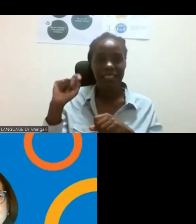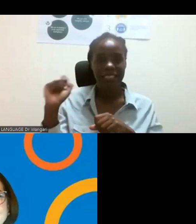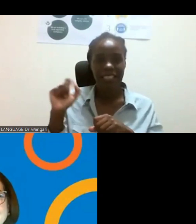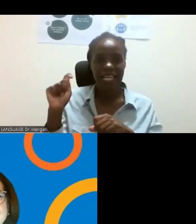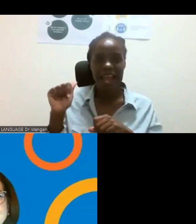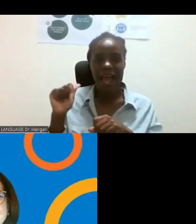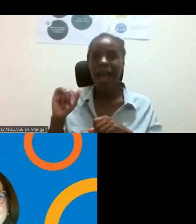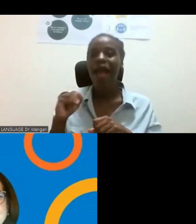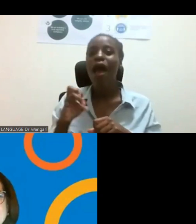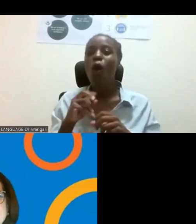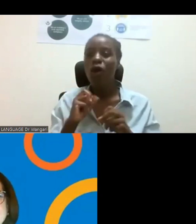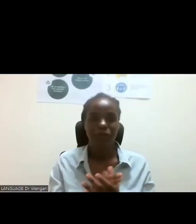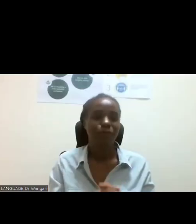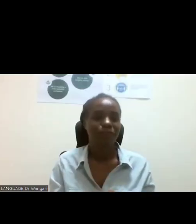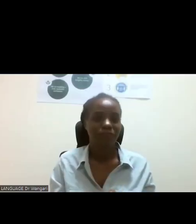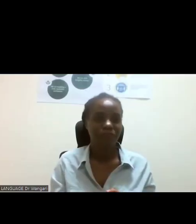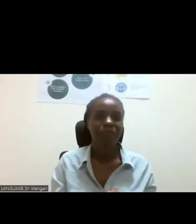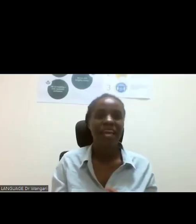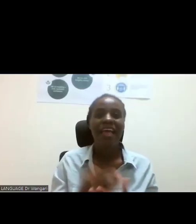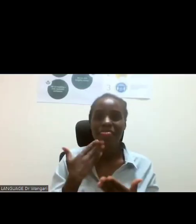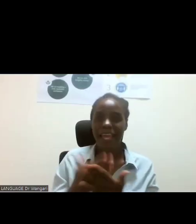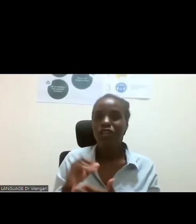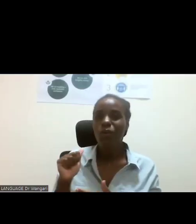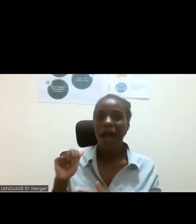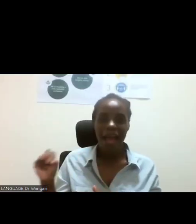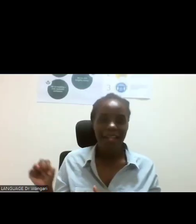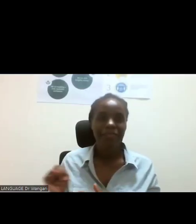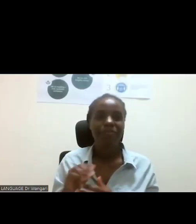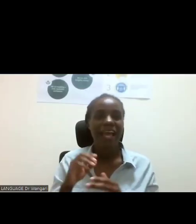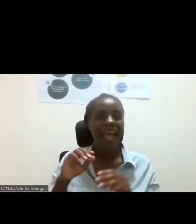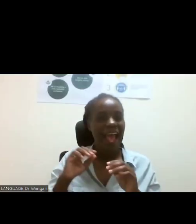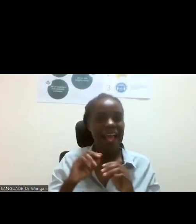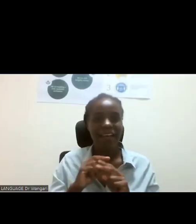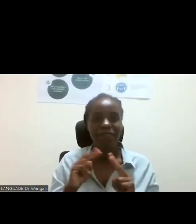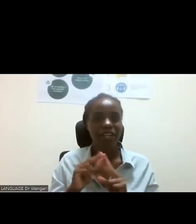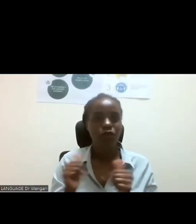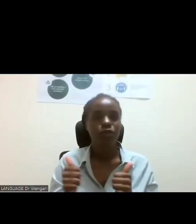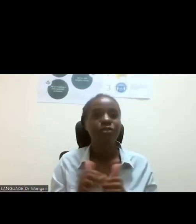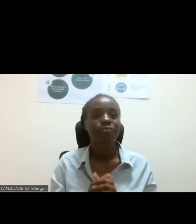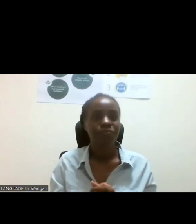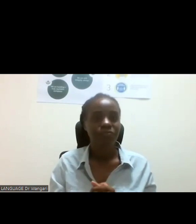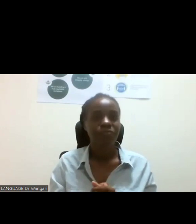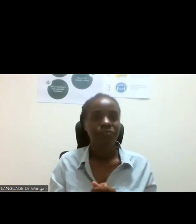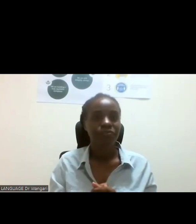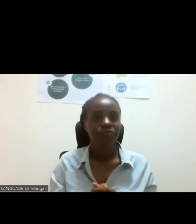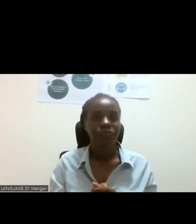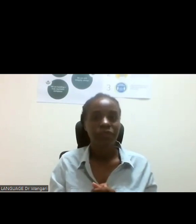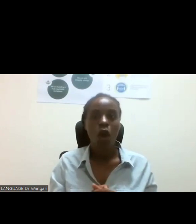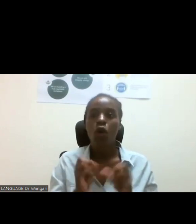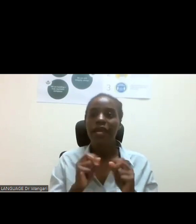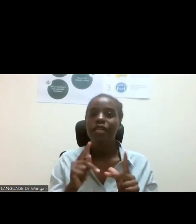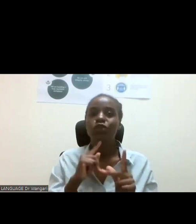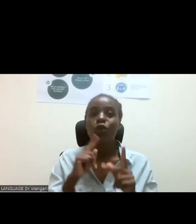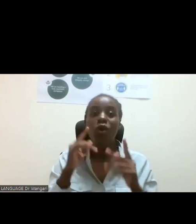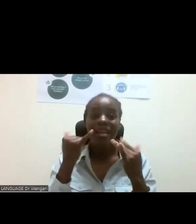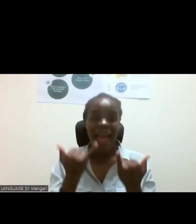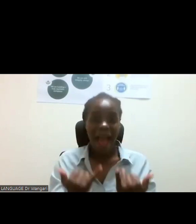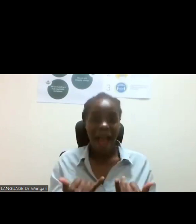few minutes for discussion. Excellent, excellent. So let me take this moment